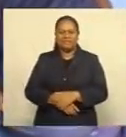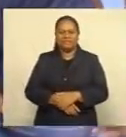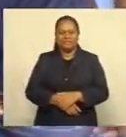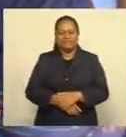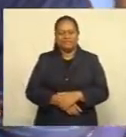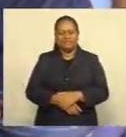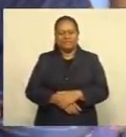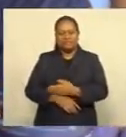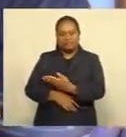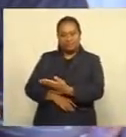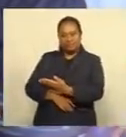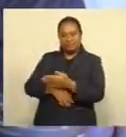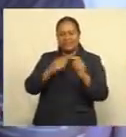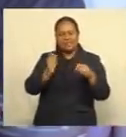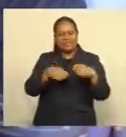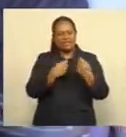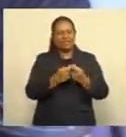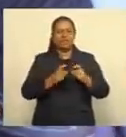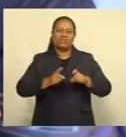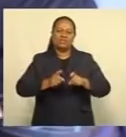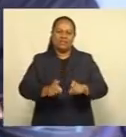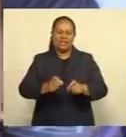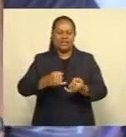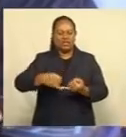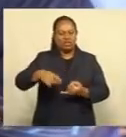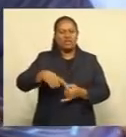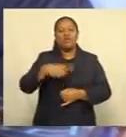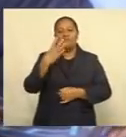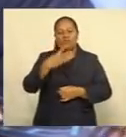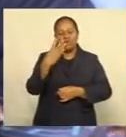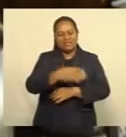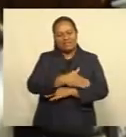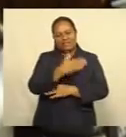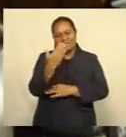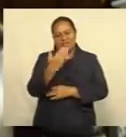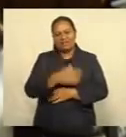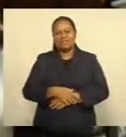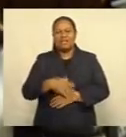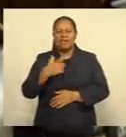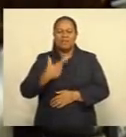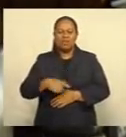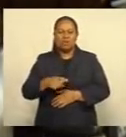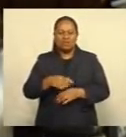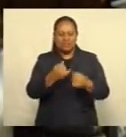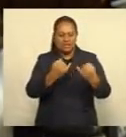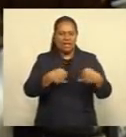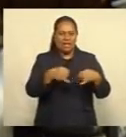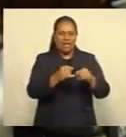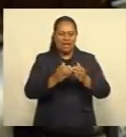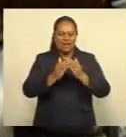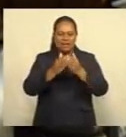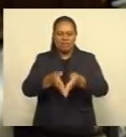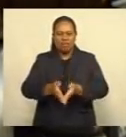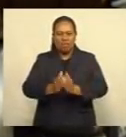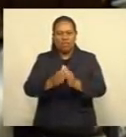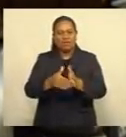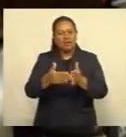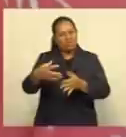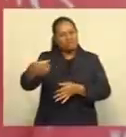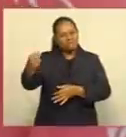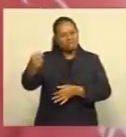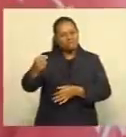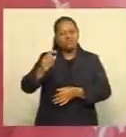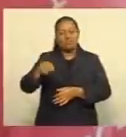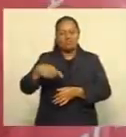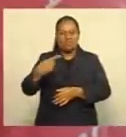These athletes will have to stay on the mainland for the next 14 days as inter-island travel from Viti Levu will be suspended from midday